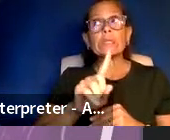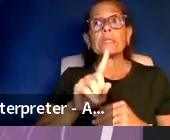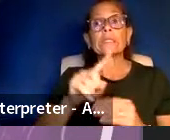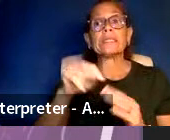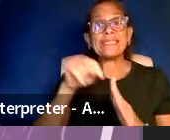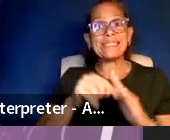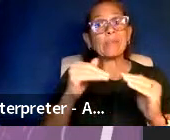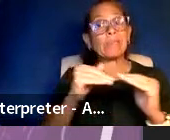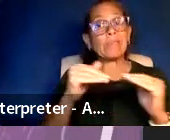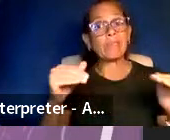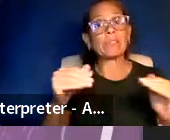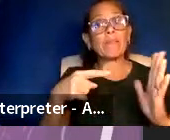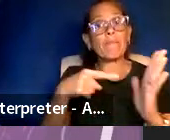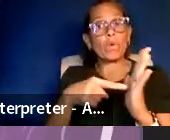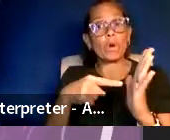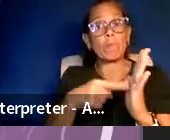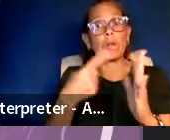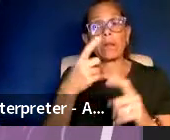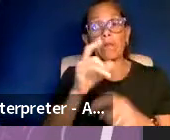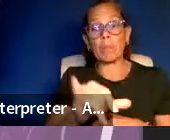deep levels of affordability out of that.